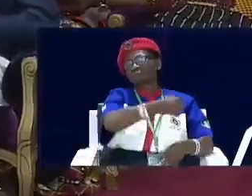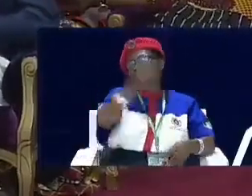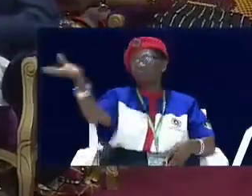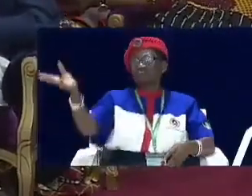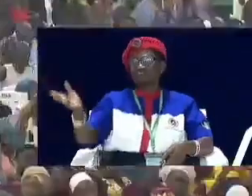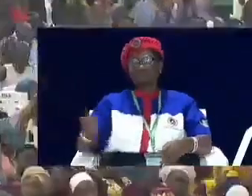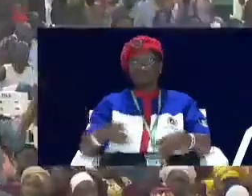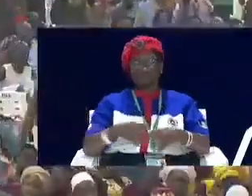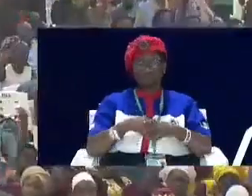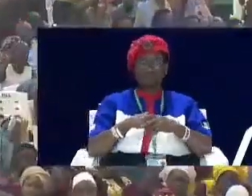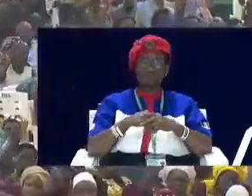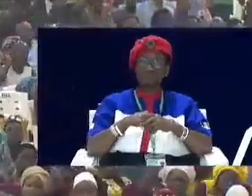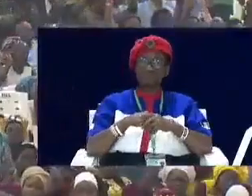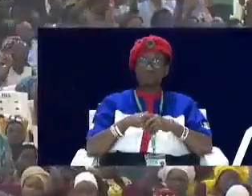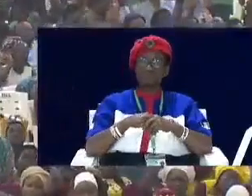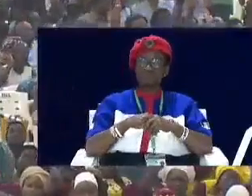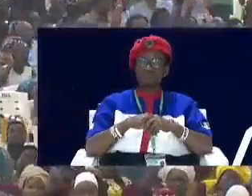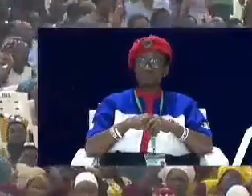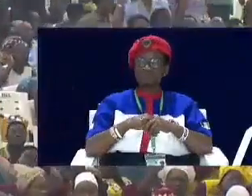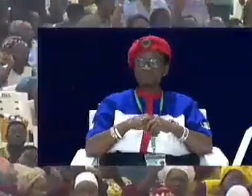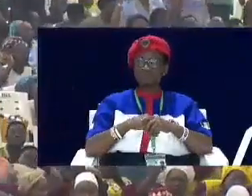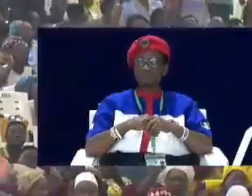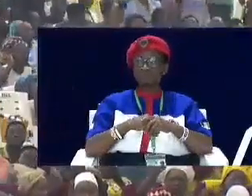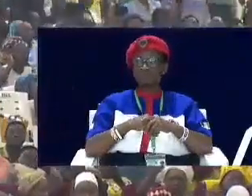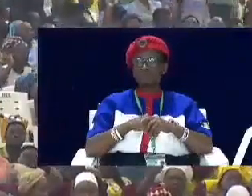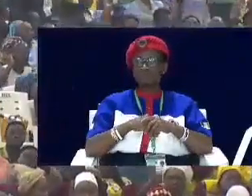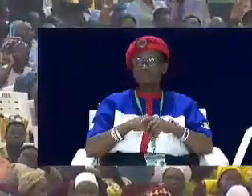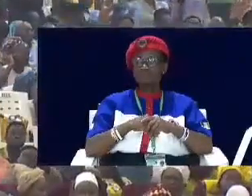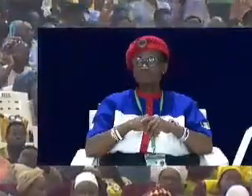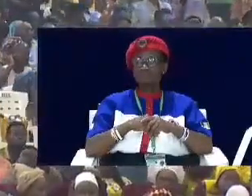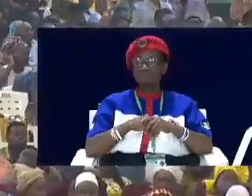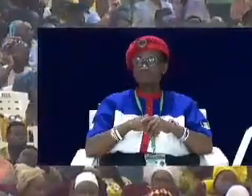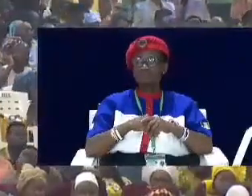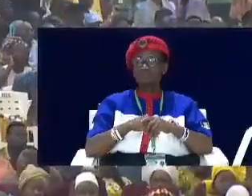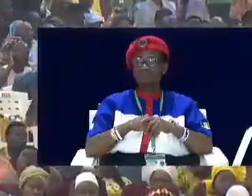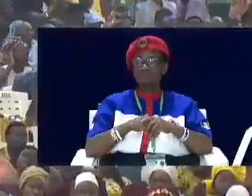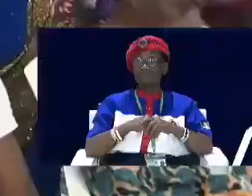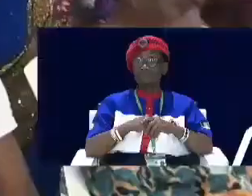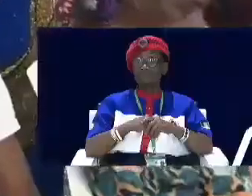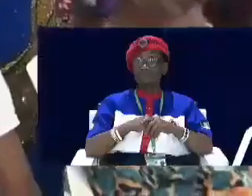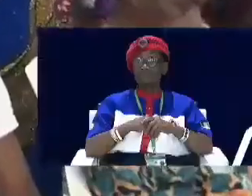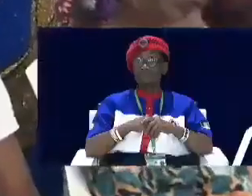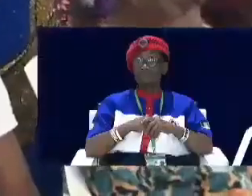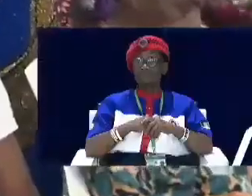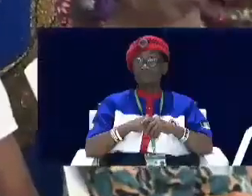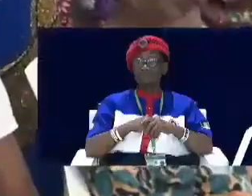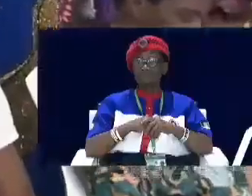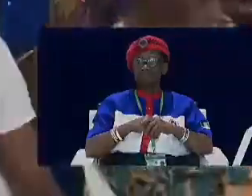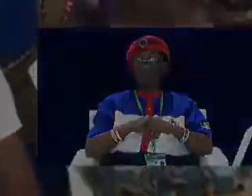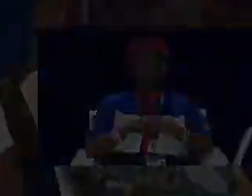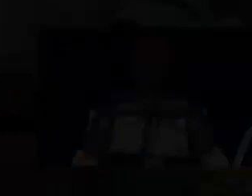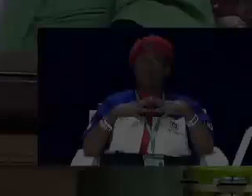Gbogbo idojuko si anyanmo re patapata gbogbo won ni a o fan ka tutu.